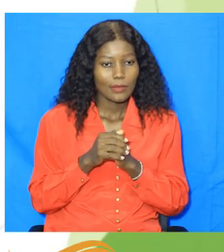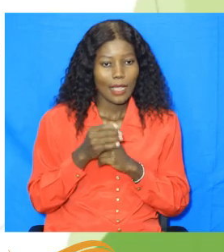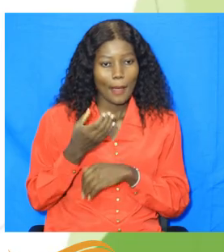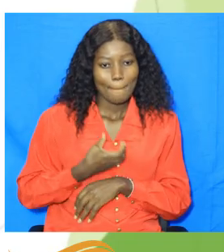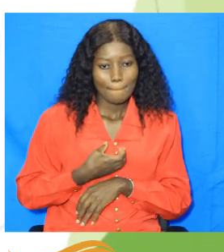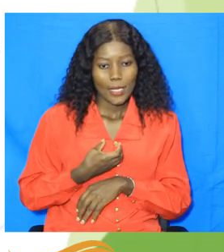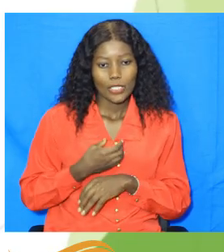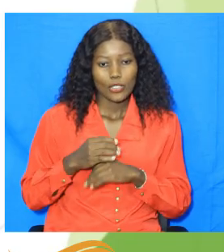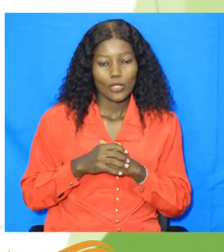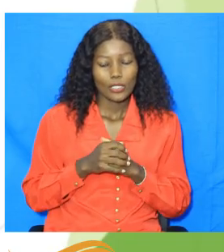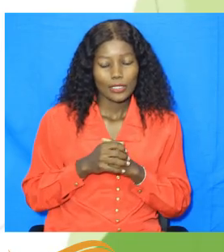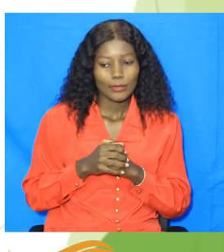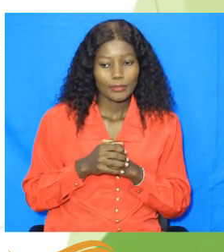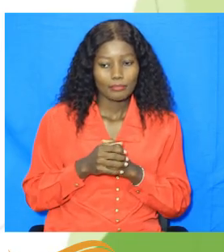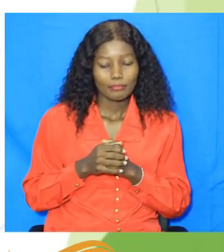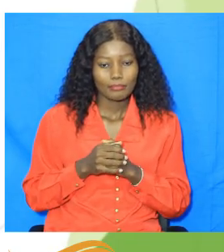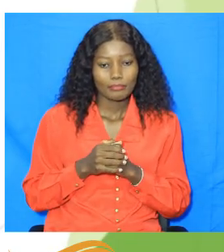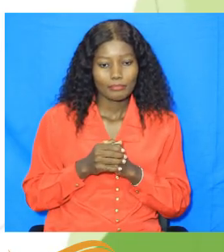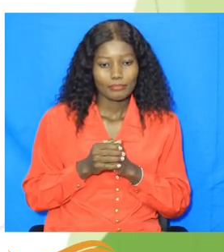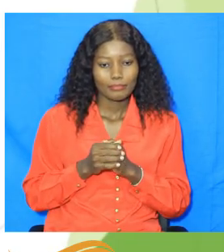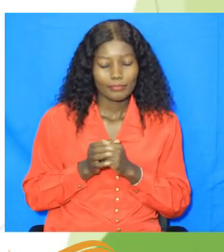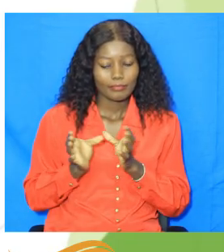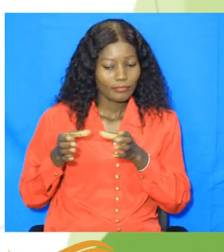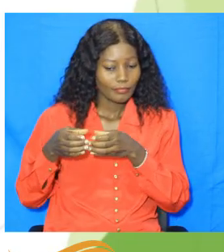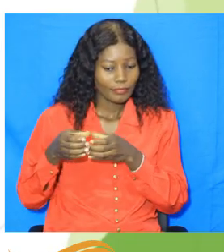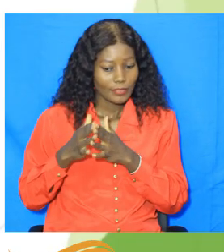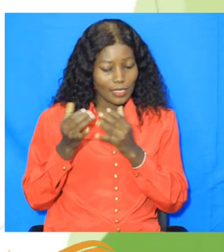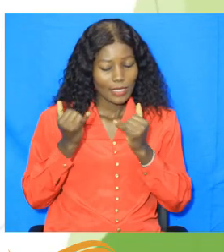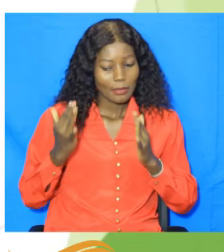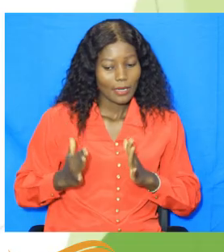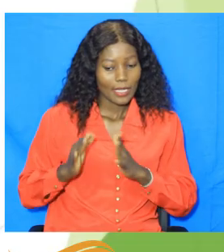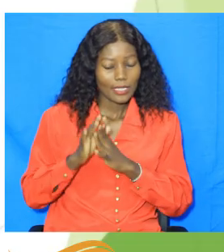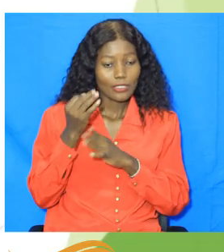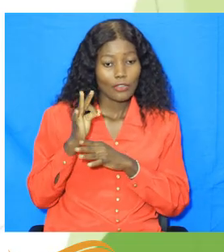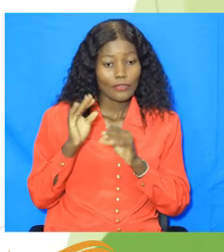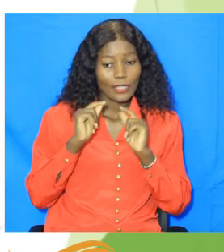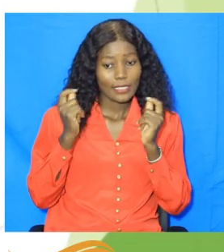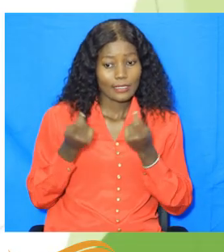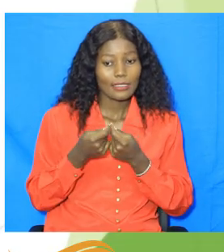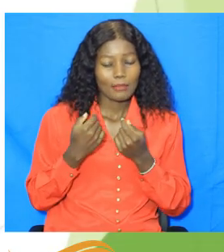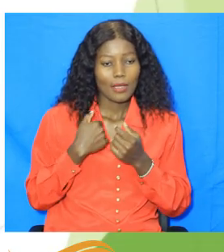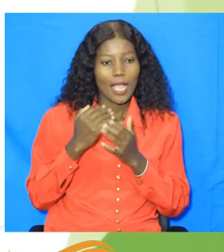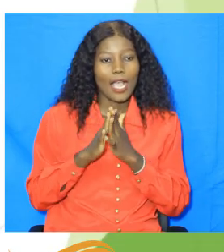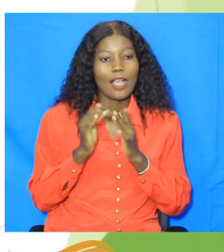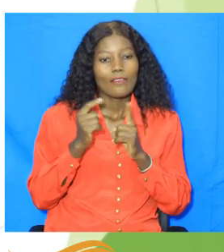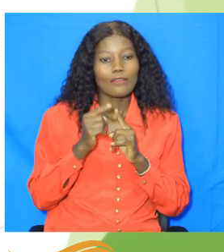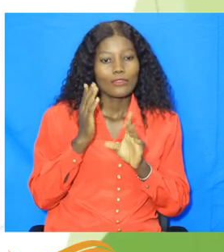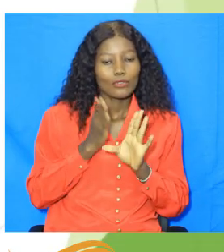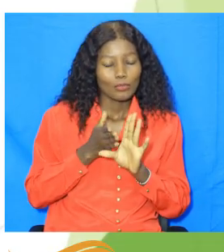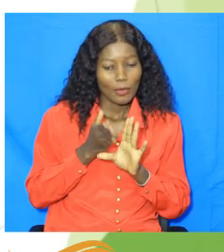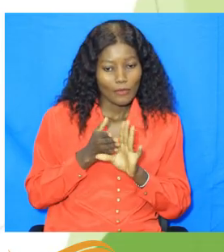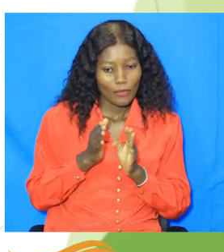bracket, the the athletes of the team have to perform a